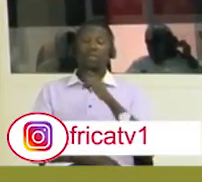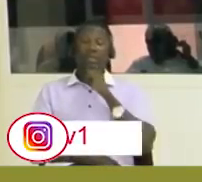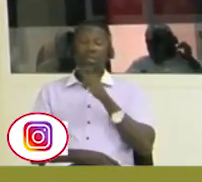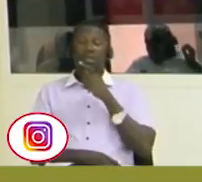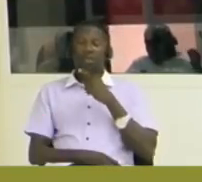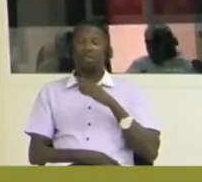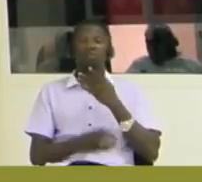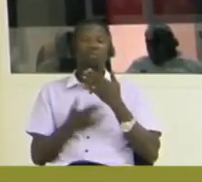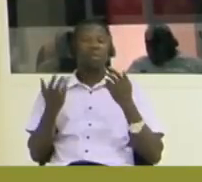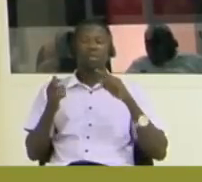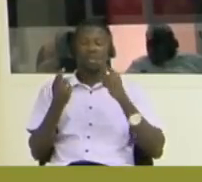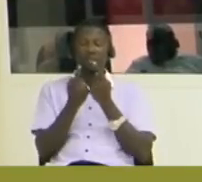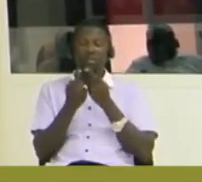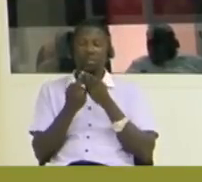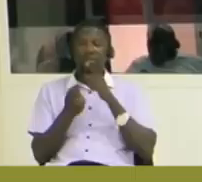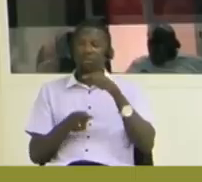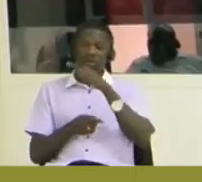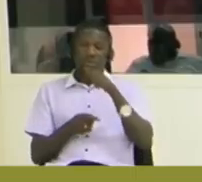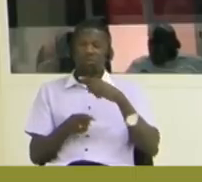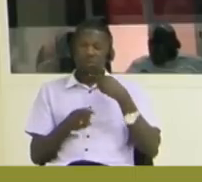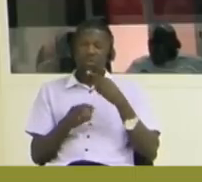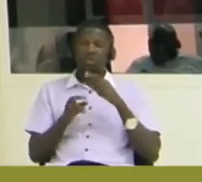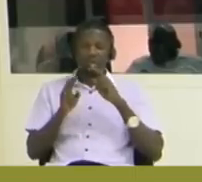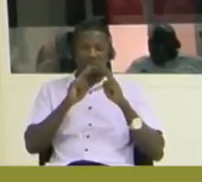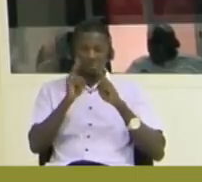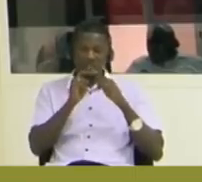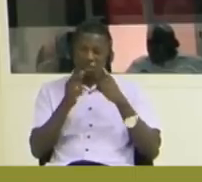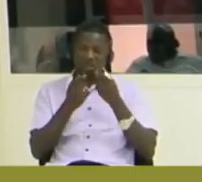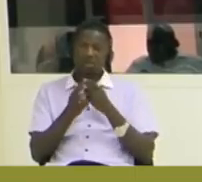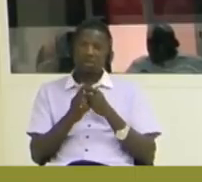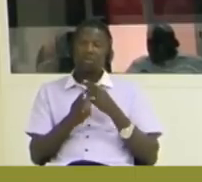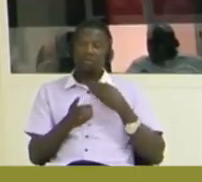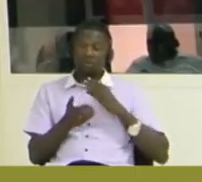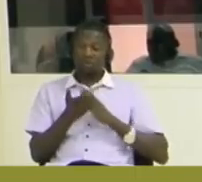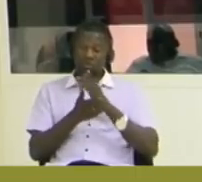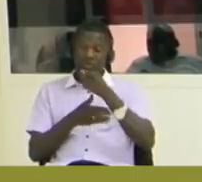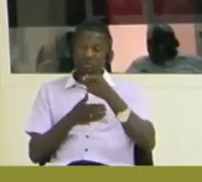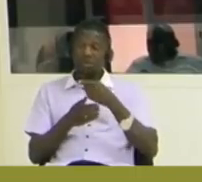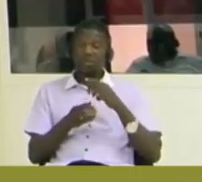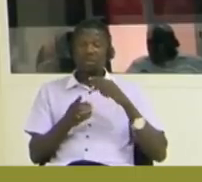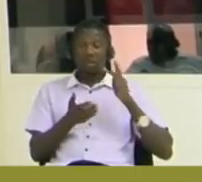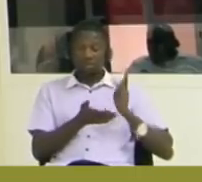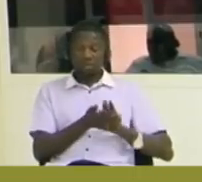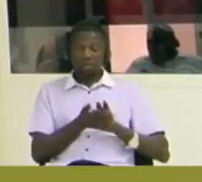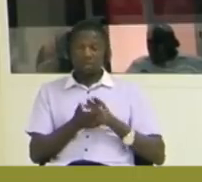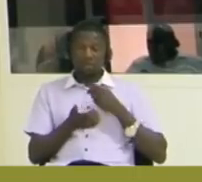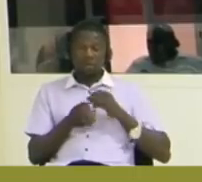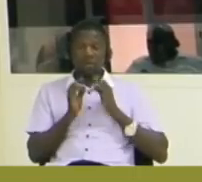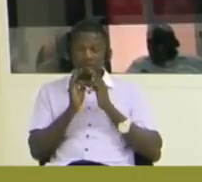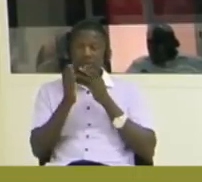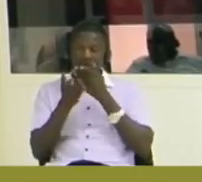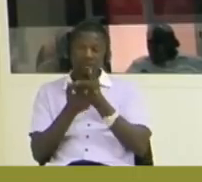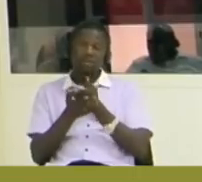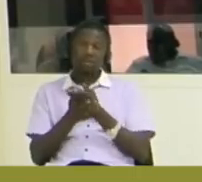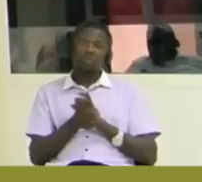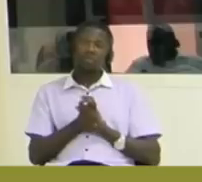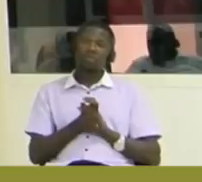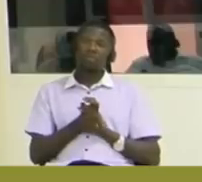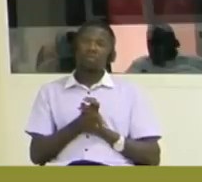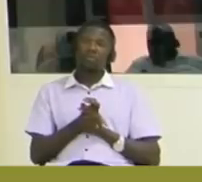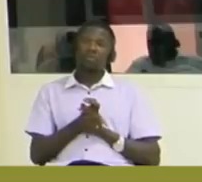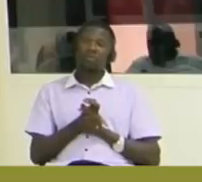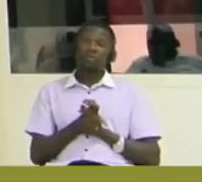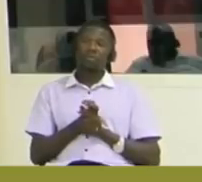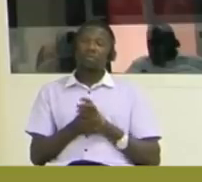that narration of events, and if we go through the evidence, I'll be able to point that out to you. We would go through the evidence. Yes, sir.